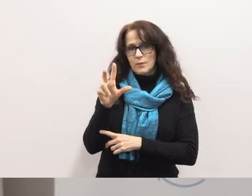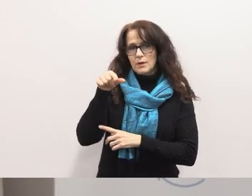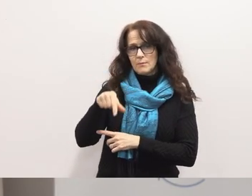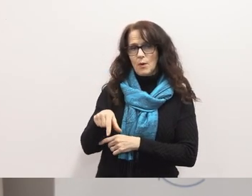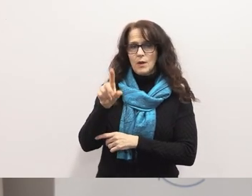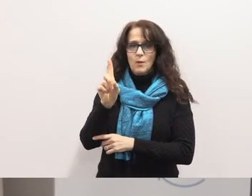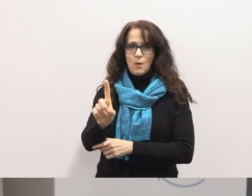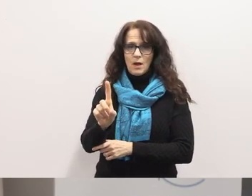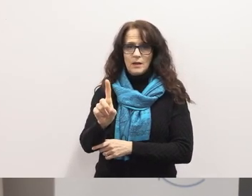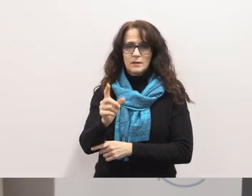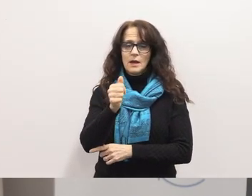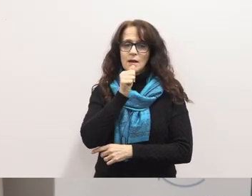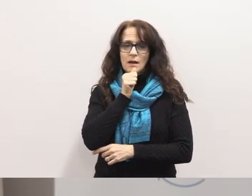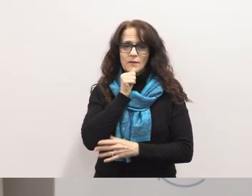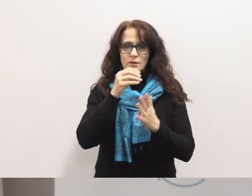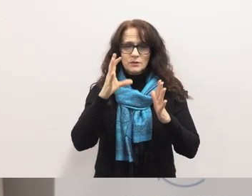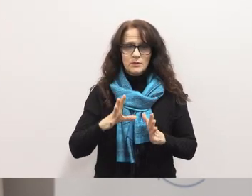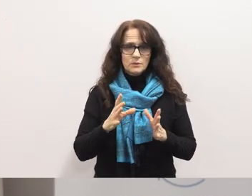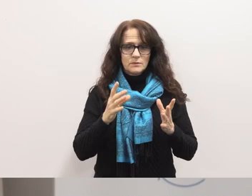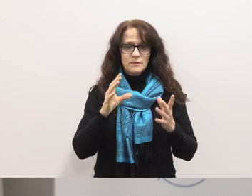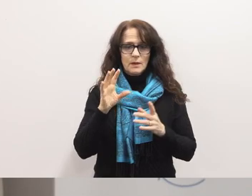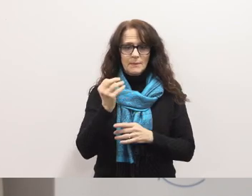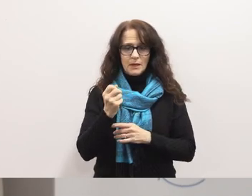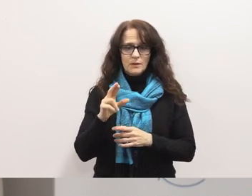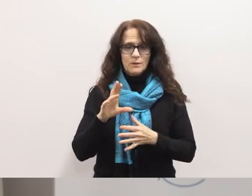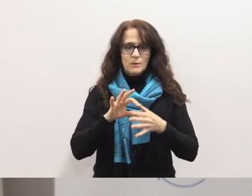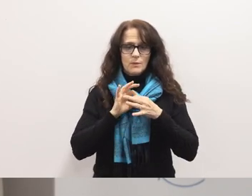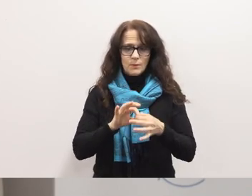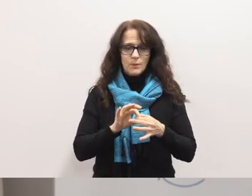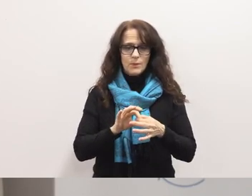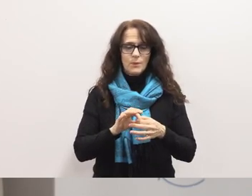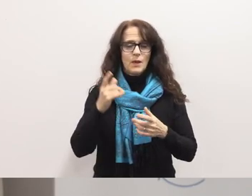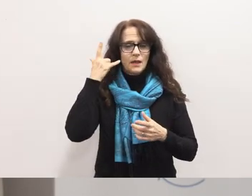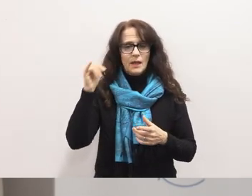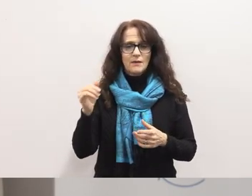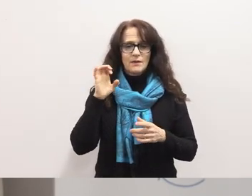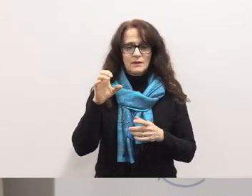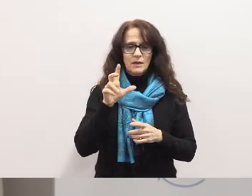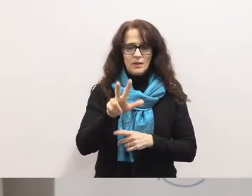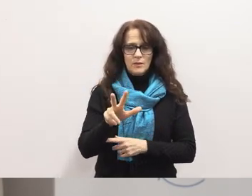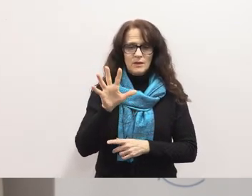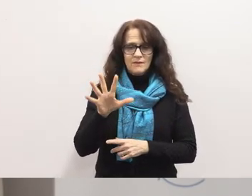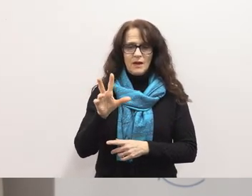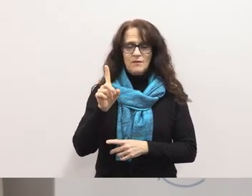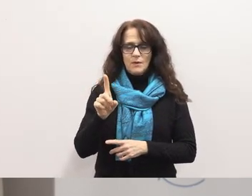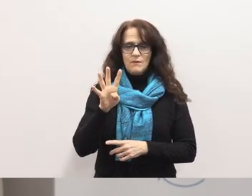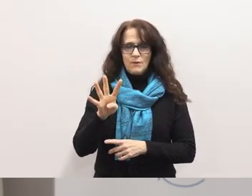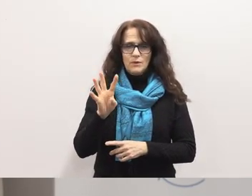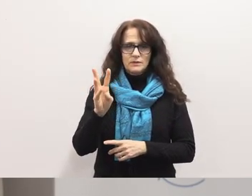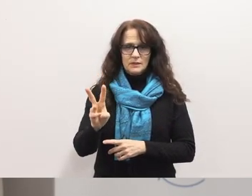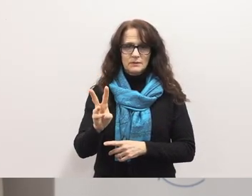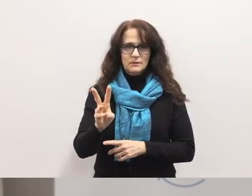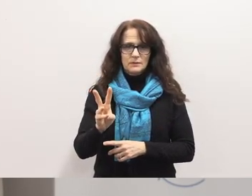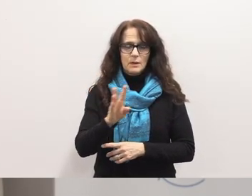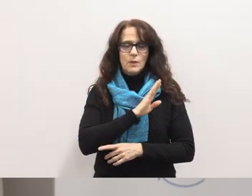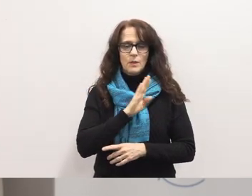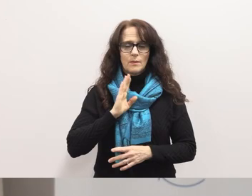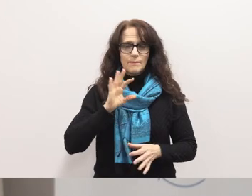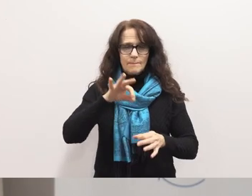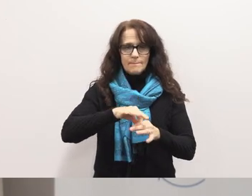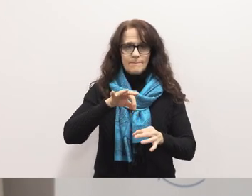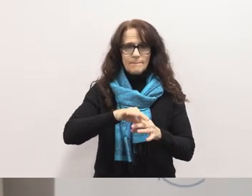3.1, confidential student matters pursuant to California Education Code 35146. The board